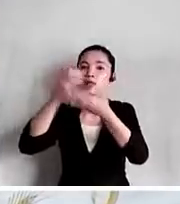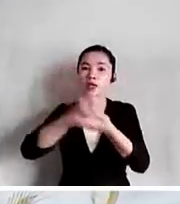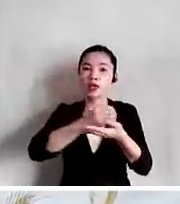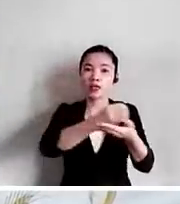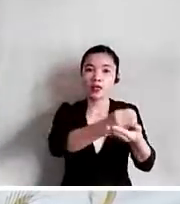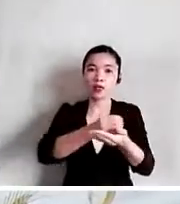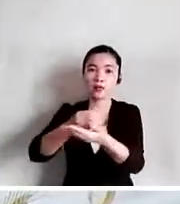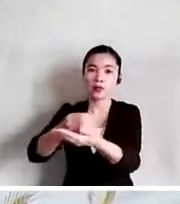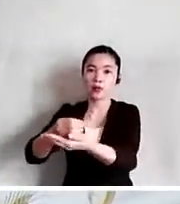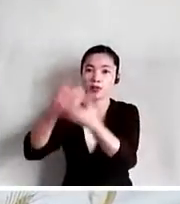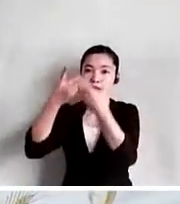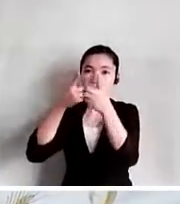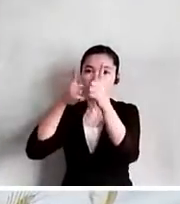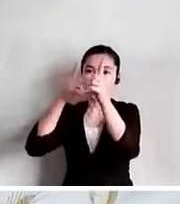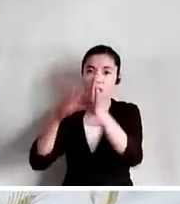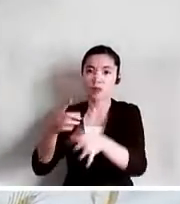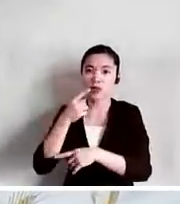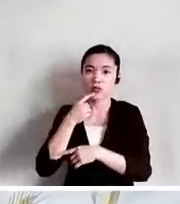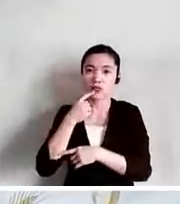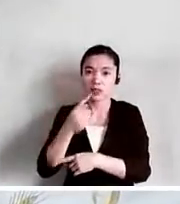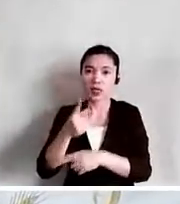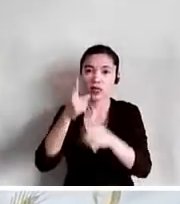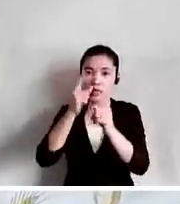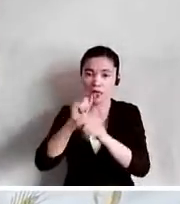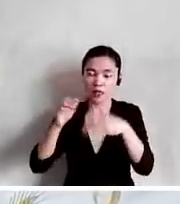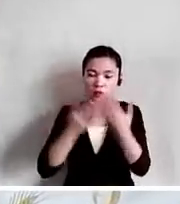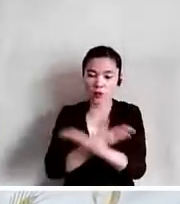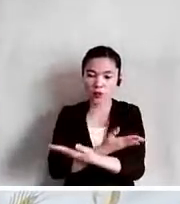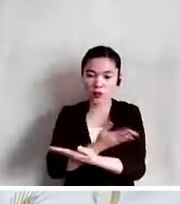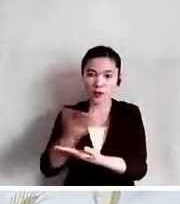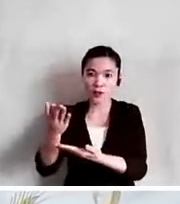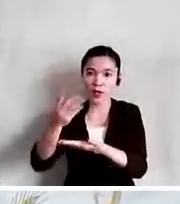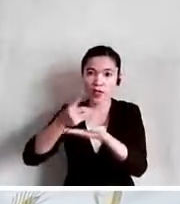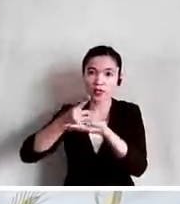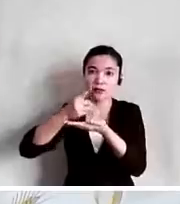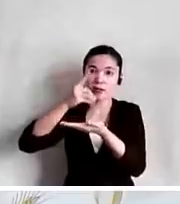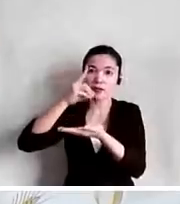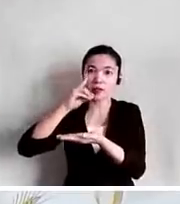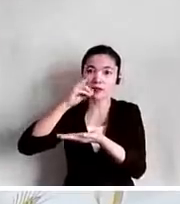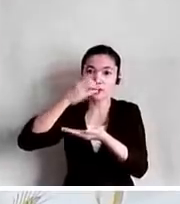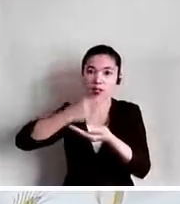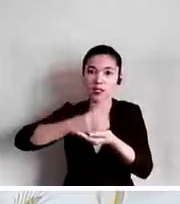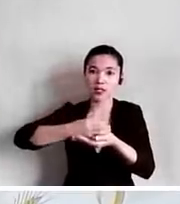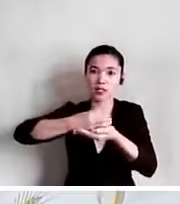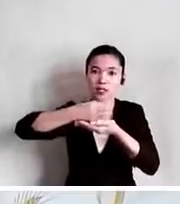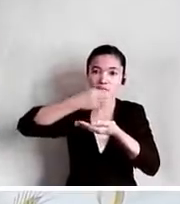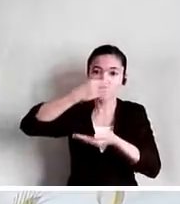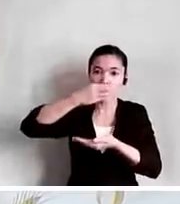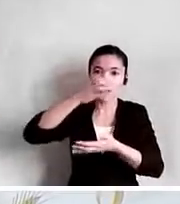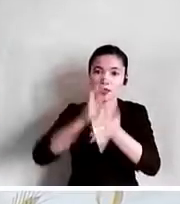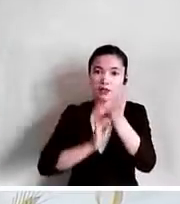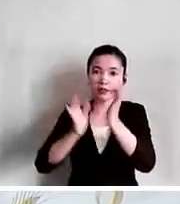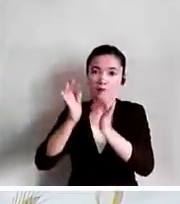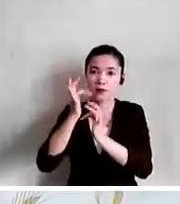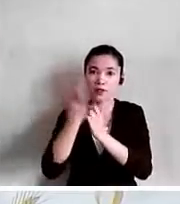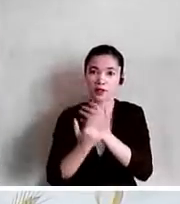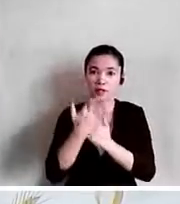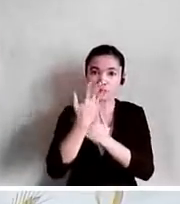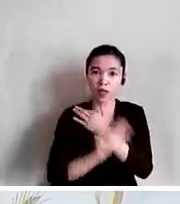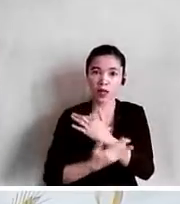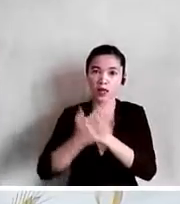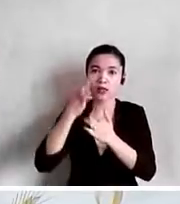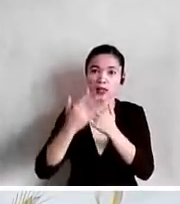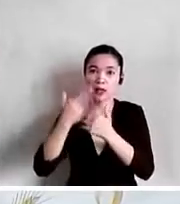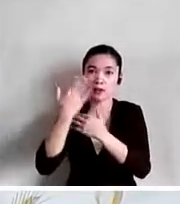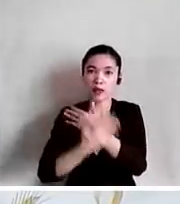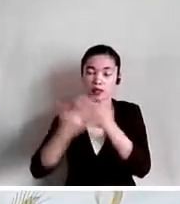disciples, saying, "Take this, all of you, and drink from it, for this is the chalice of my blood, the blood of the